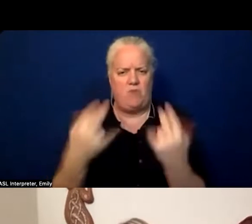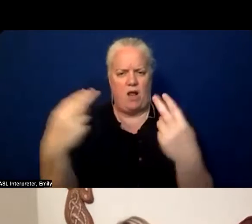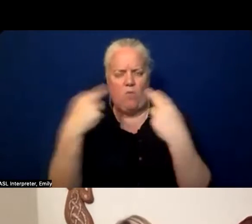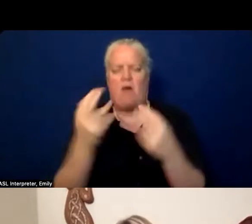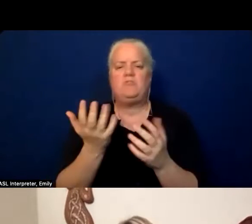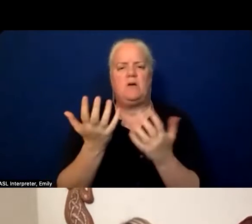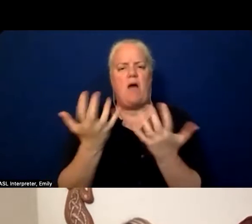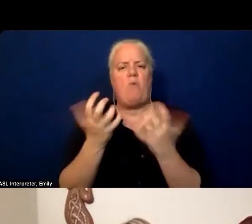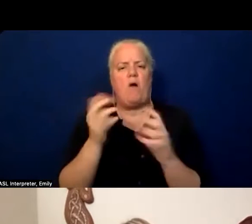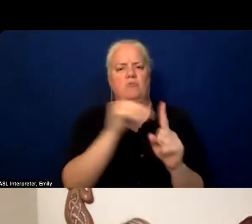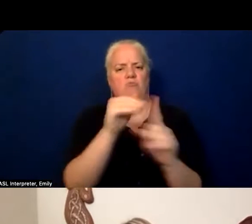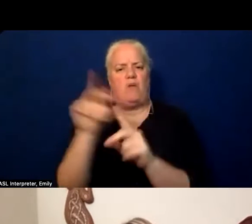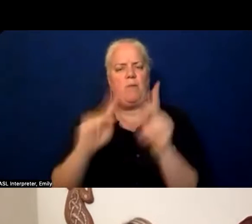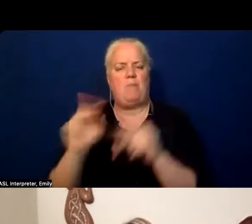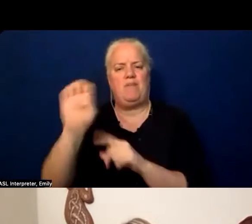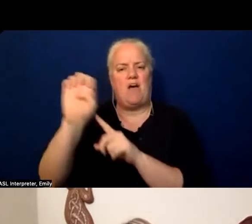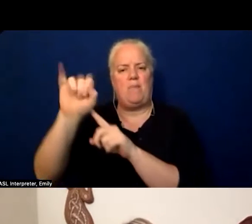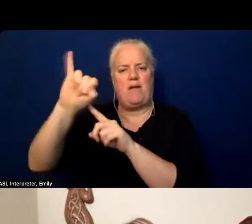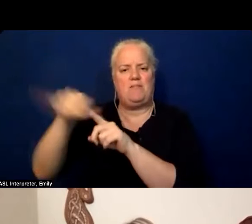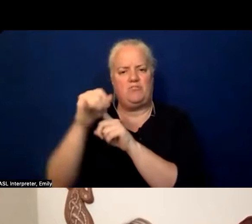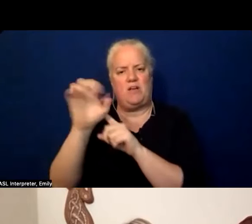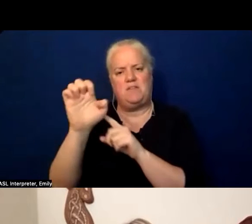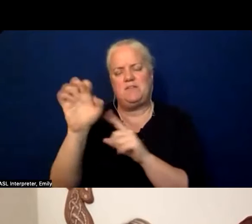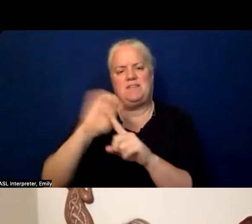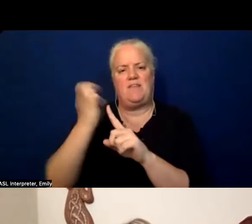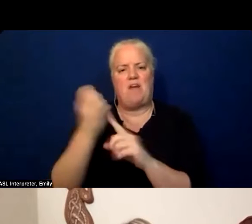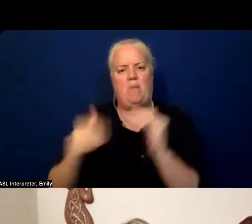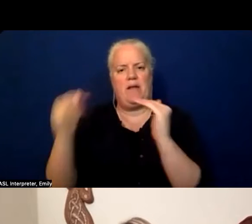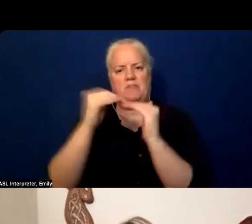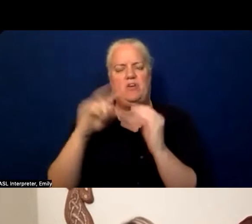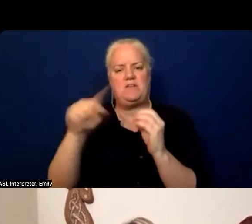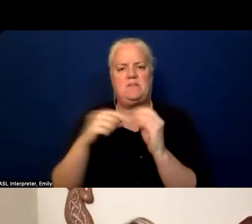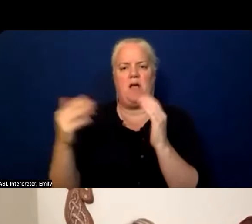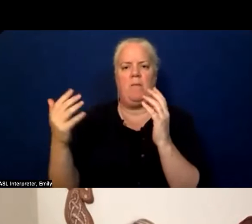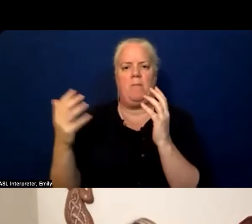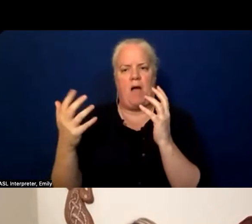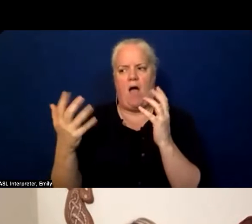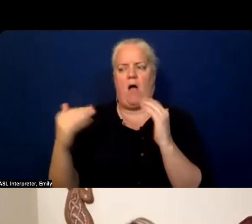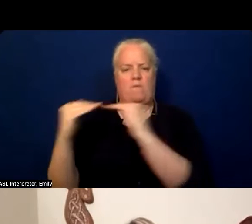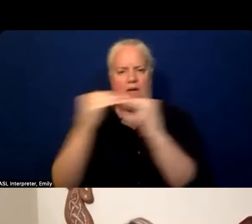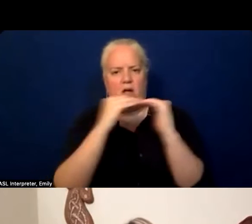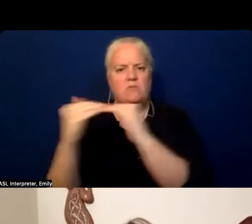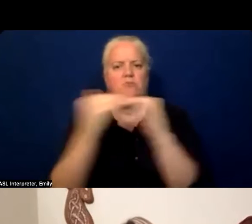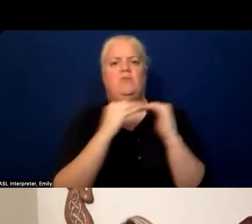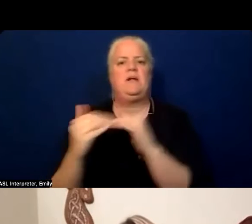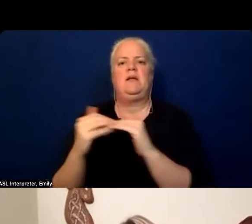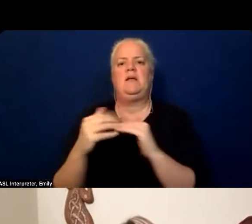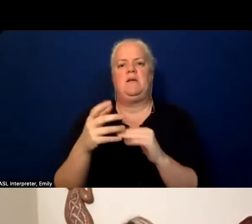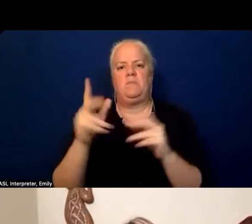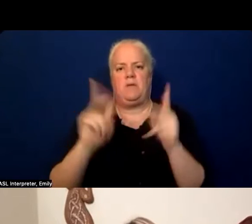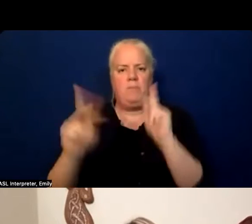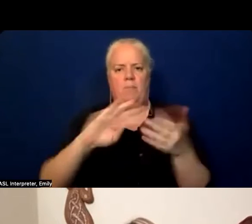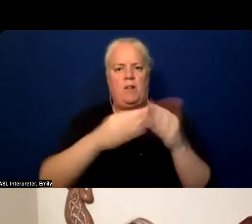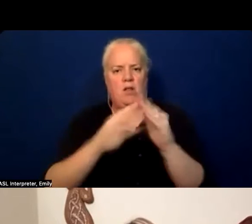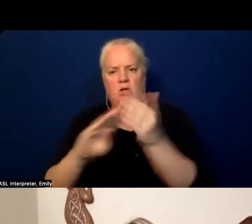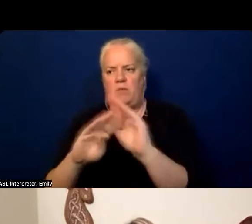environmental justice is about the fair treatment and meaningful involvement of people and communities in decisions about the environment